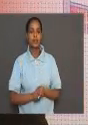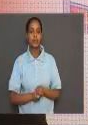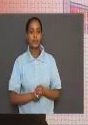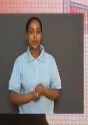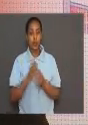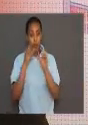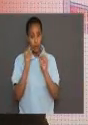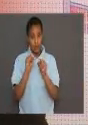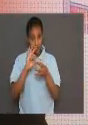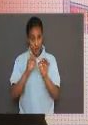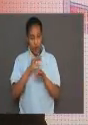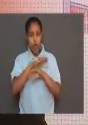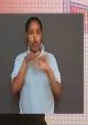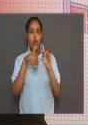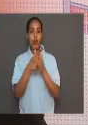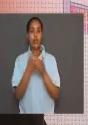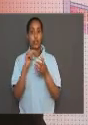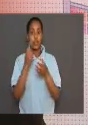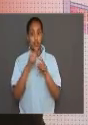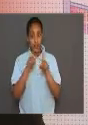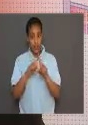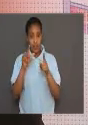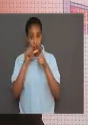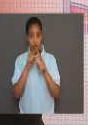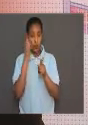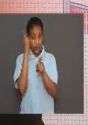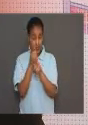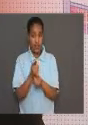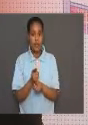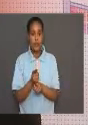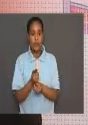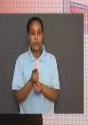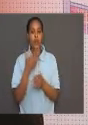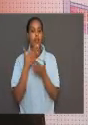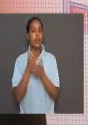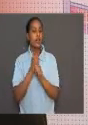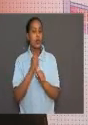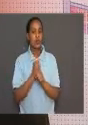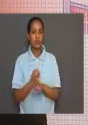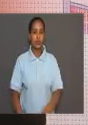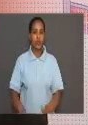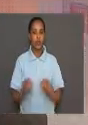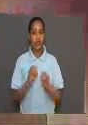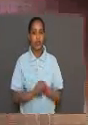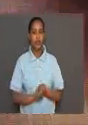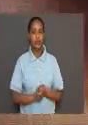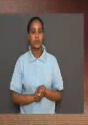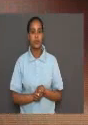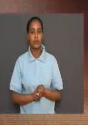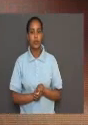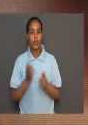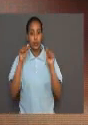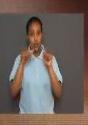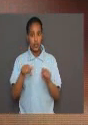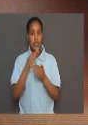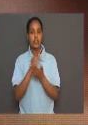Were you able to define all of the different terms correctly? Great job, students. In